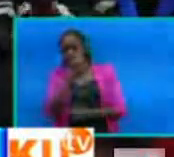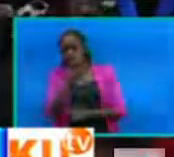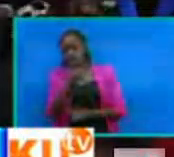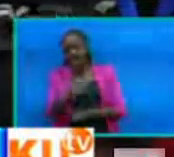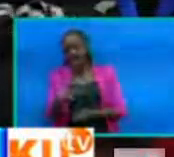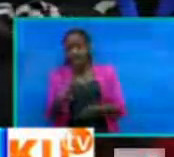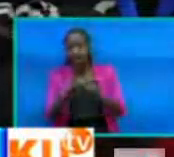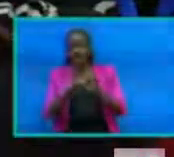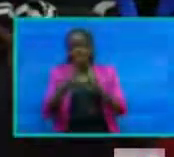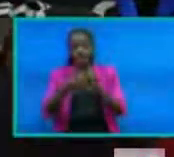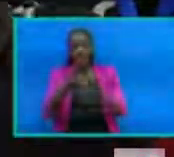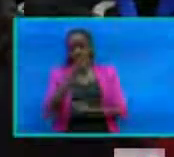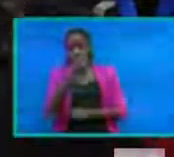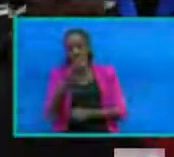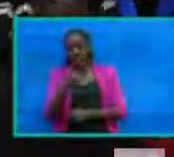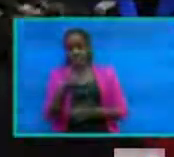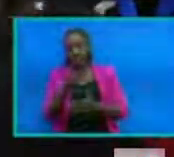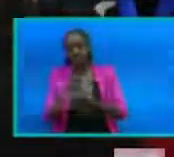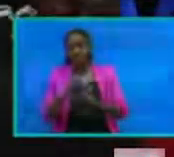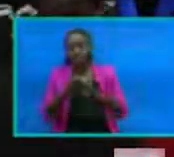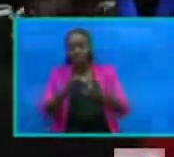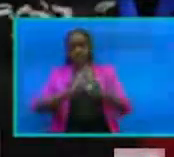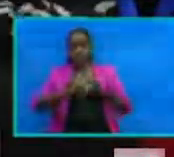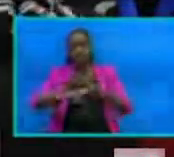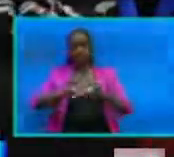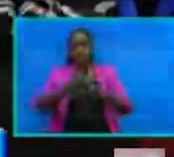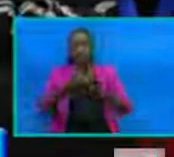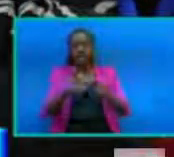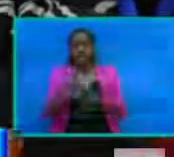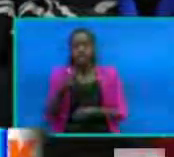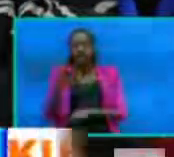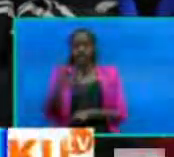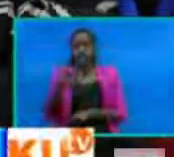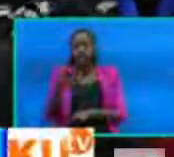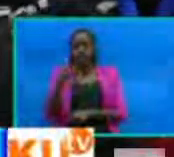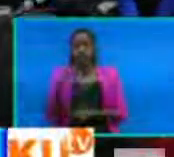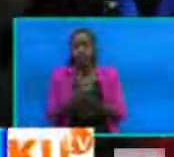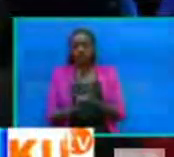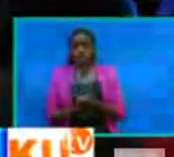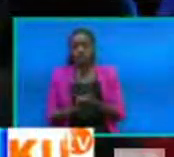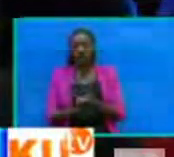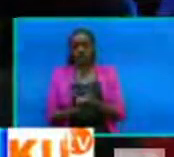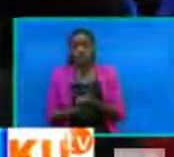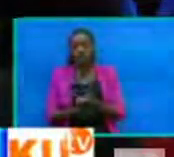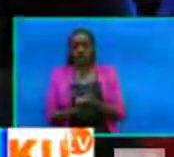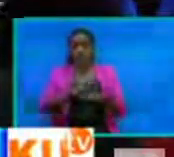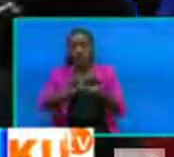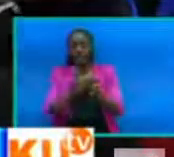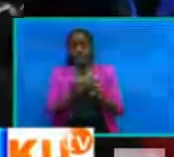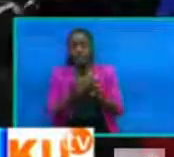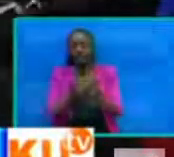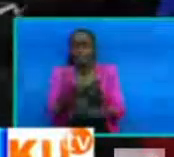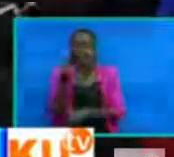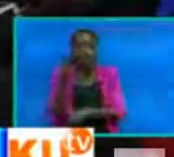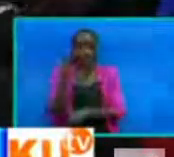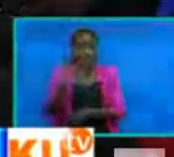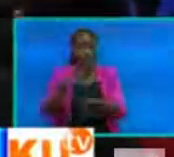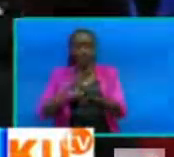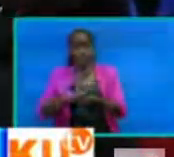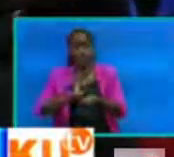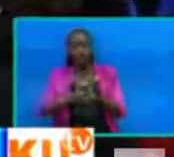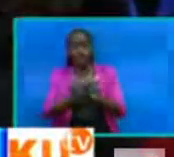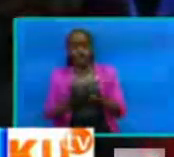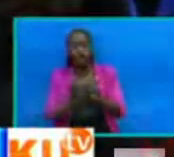plays football in a computer game, in a video game, he or she, the understanding of the game